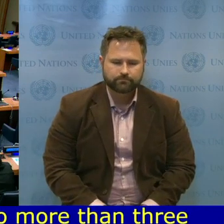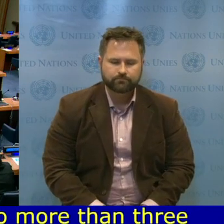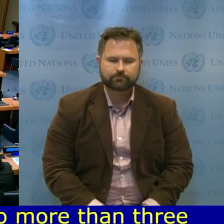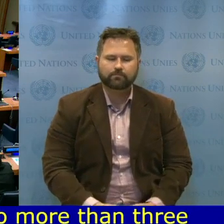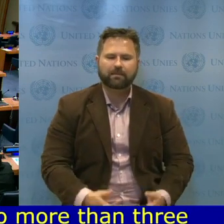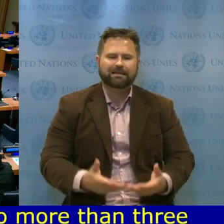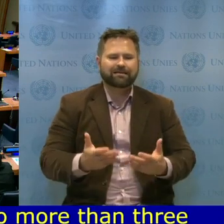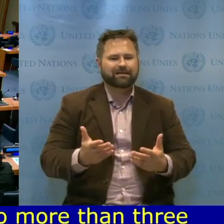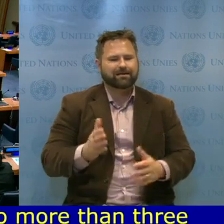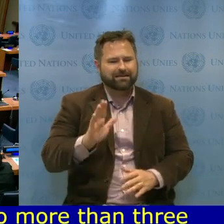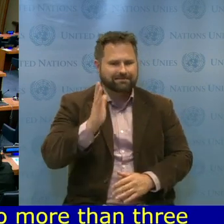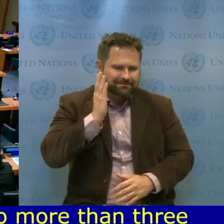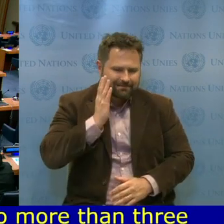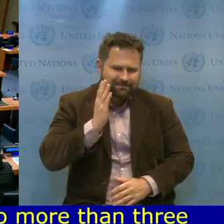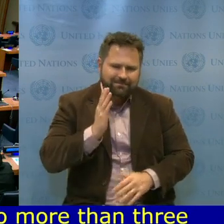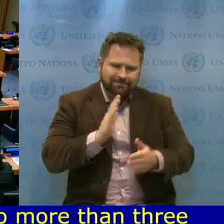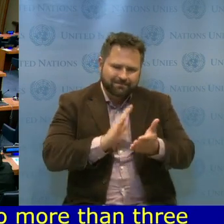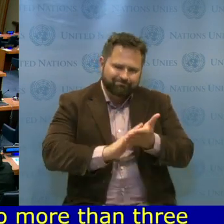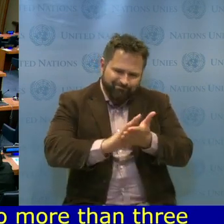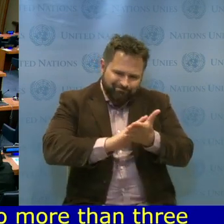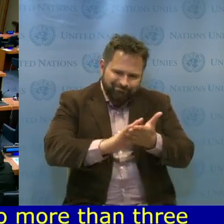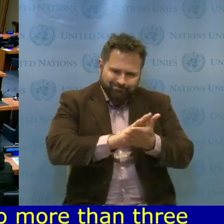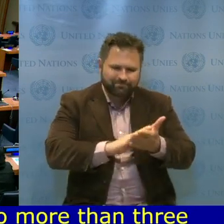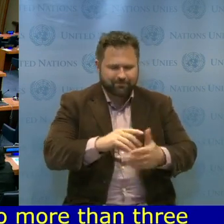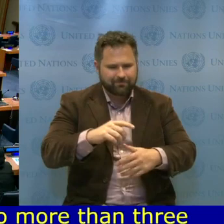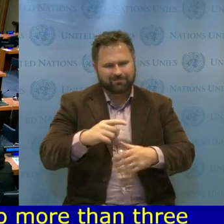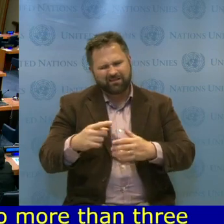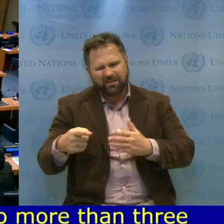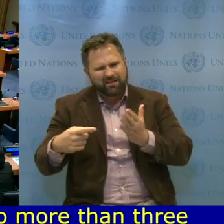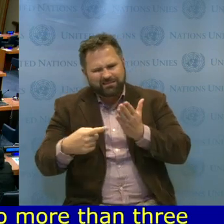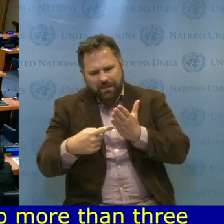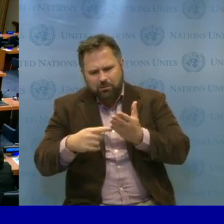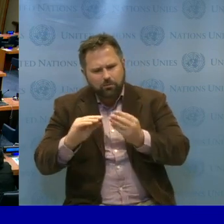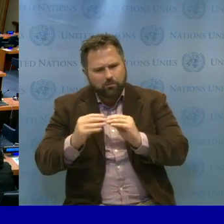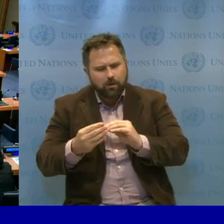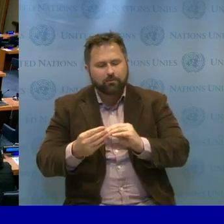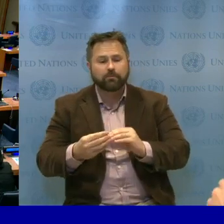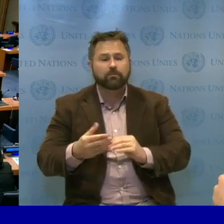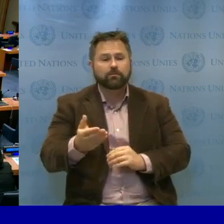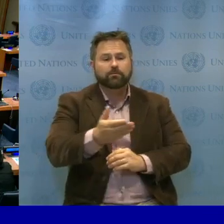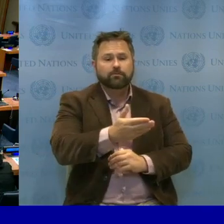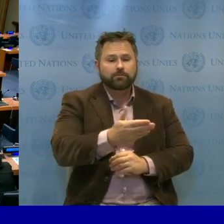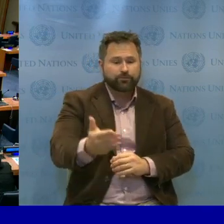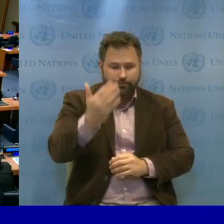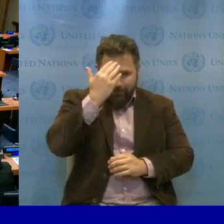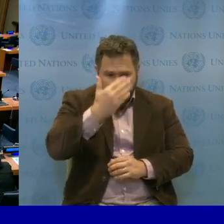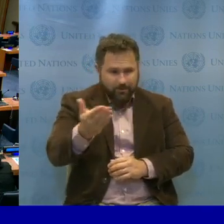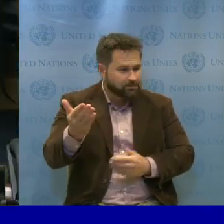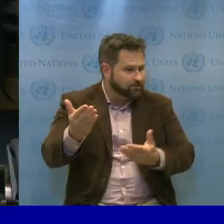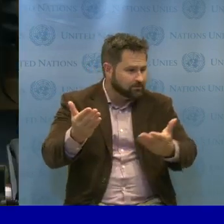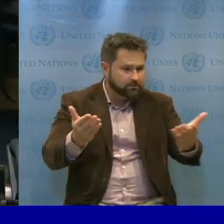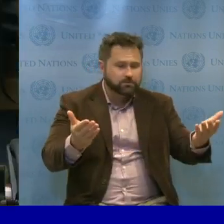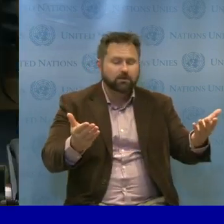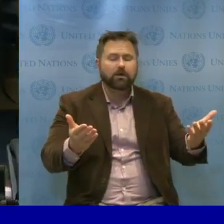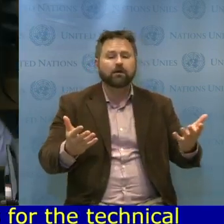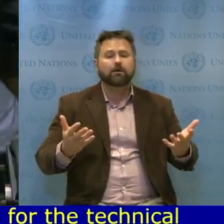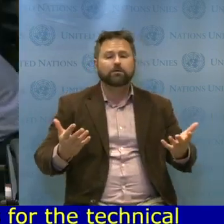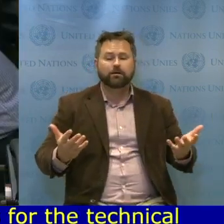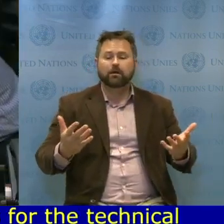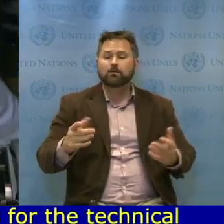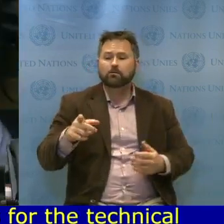Apologies for the technical delay. Excellencies, ladies and gentlemen, I would recognise